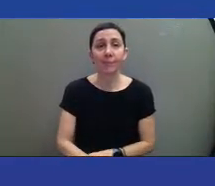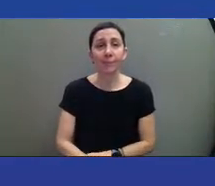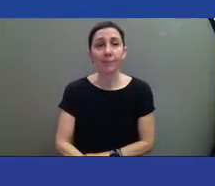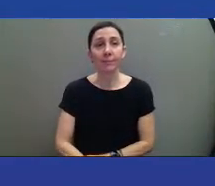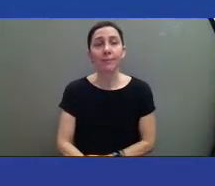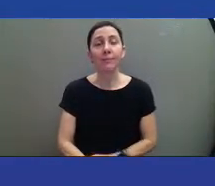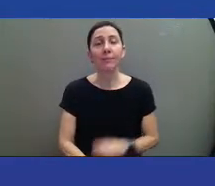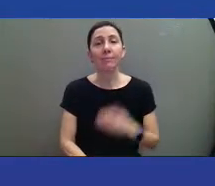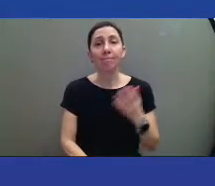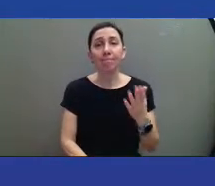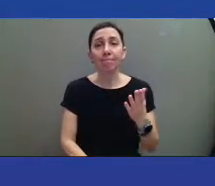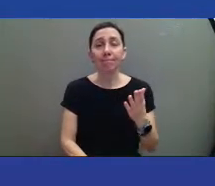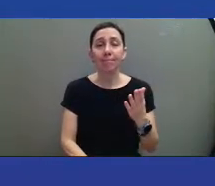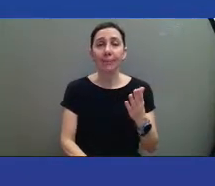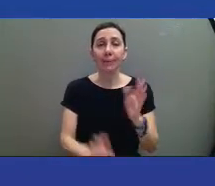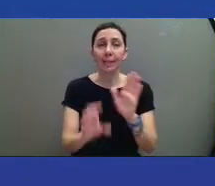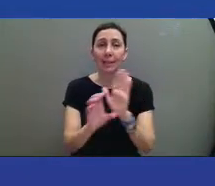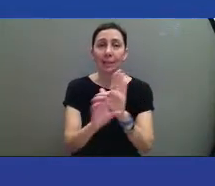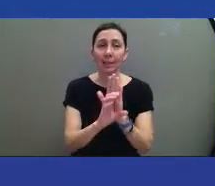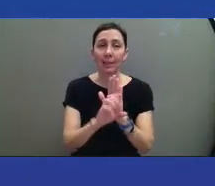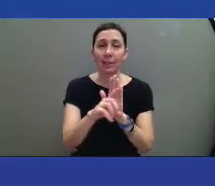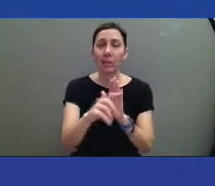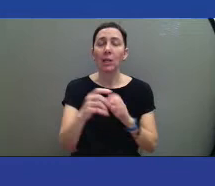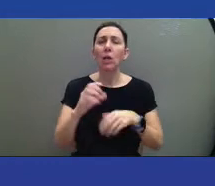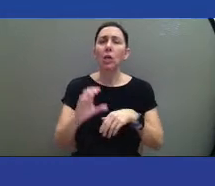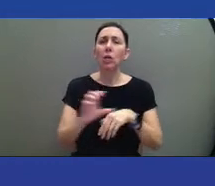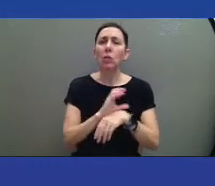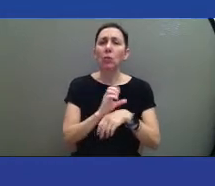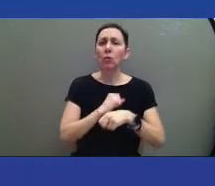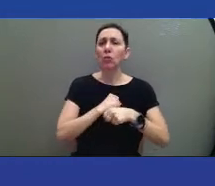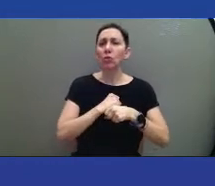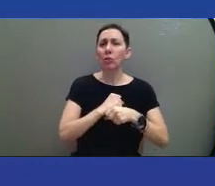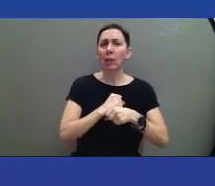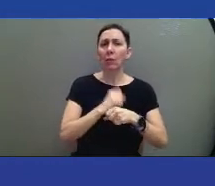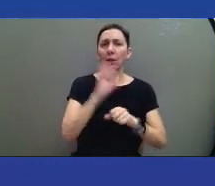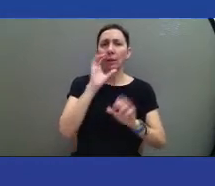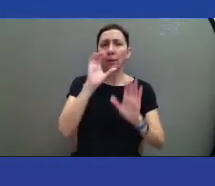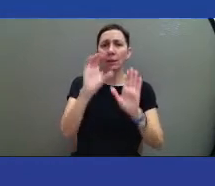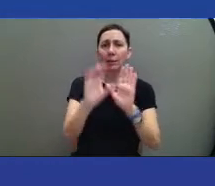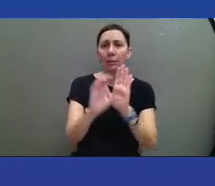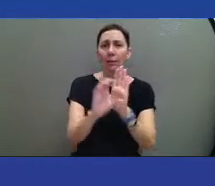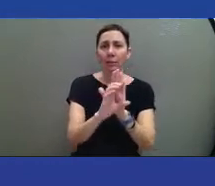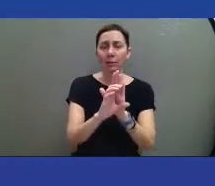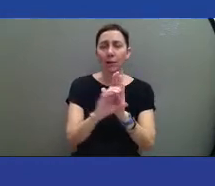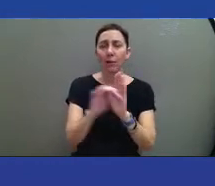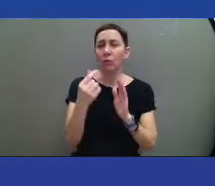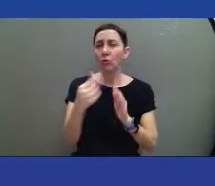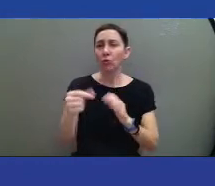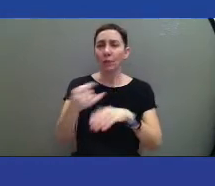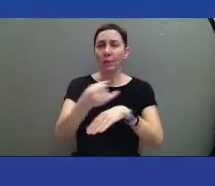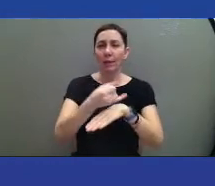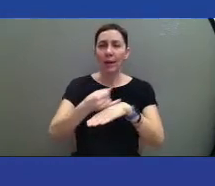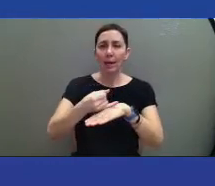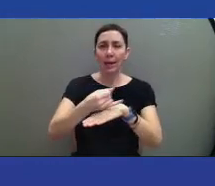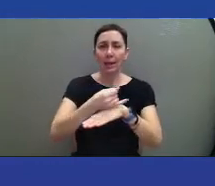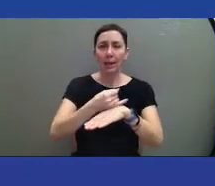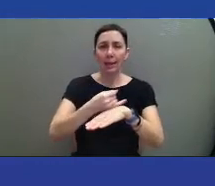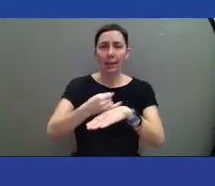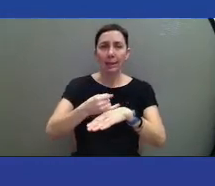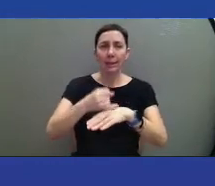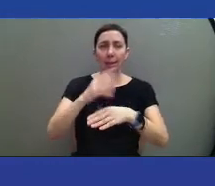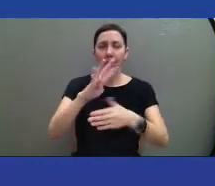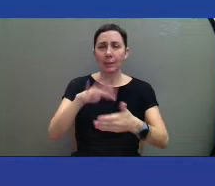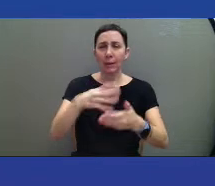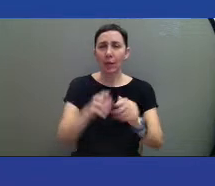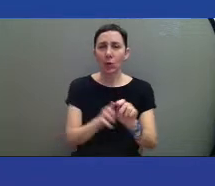So this first image, it's a computer-generated image of a green mokopuni, or island. It's a diagram actually showing the